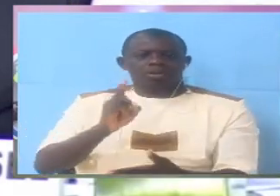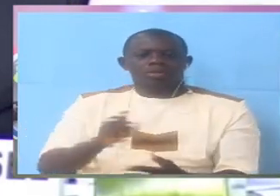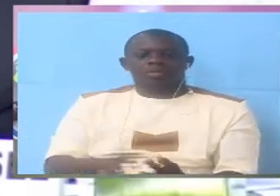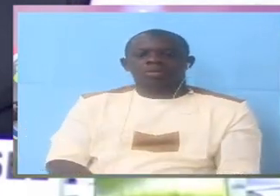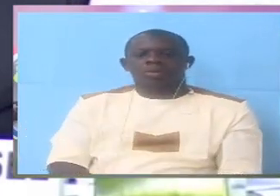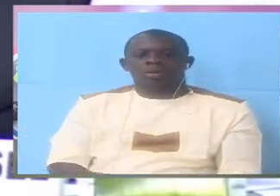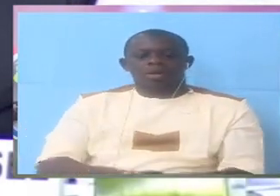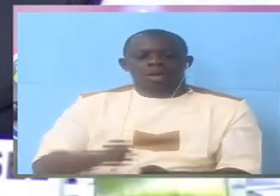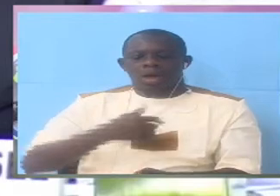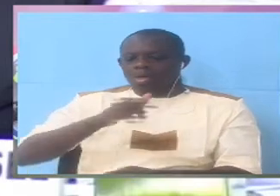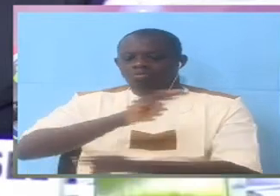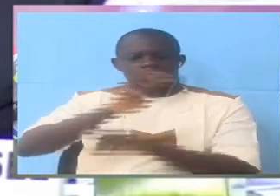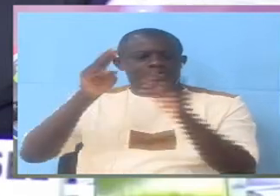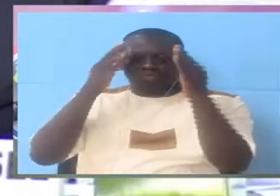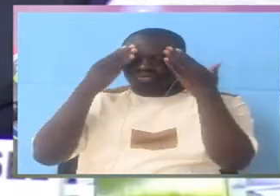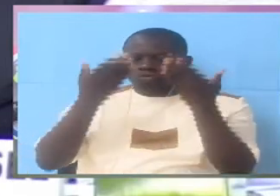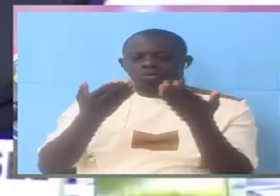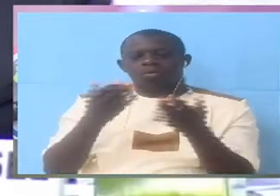know.